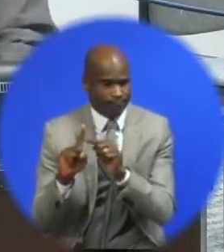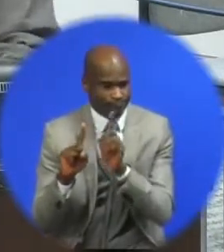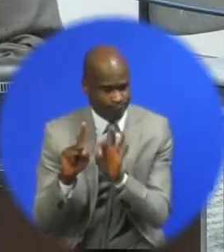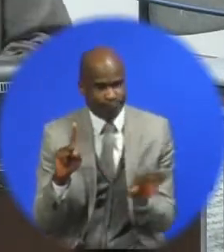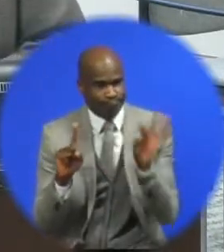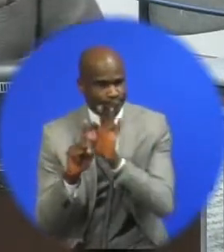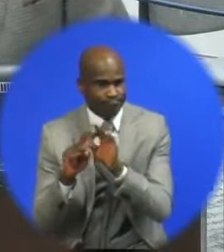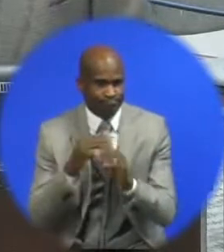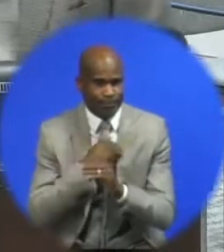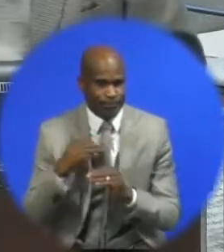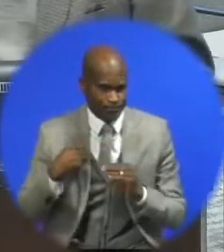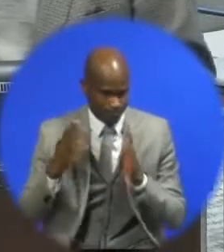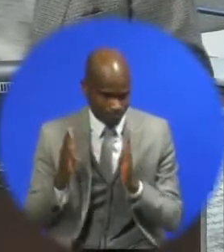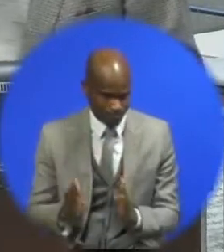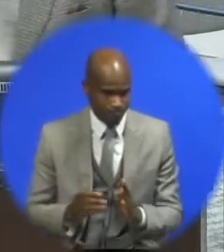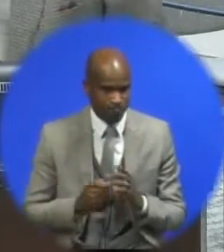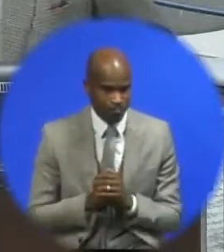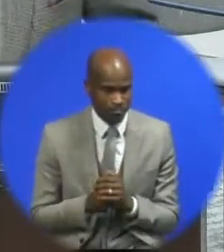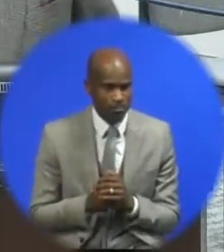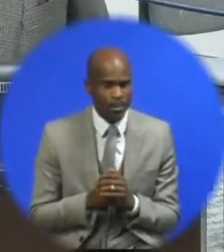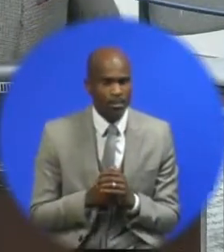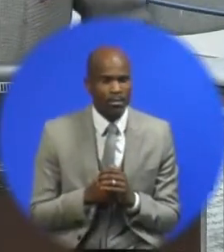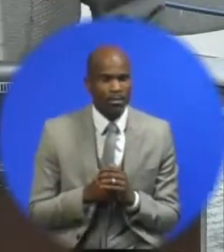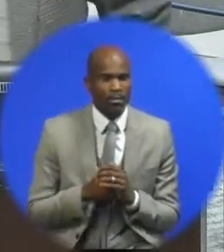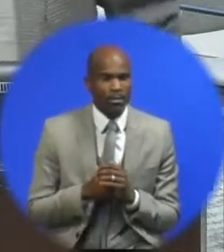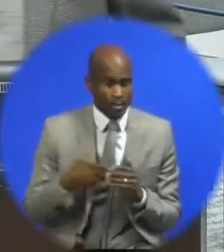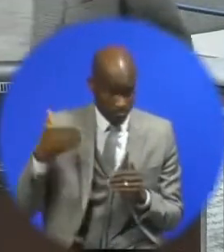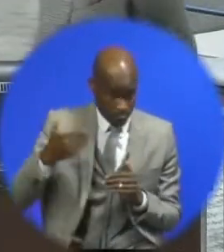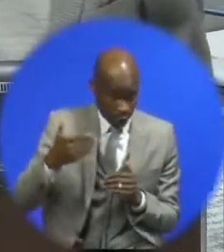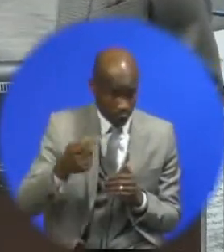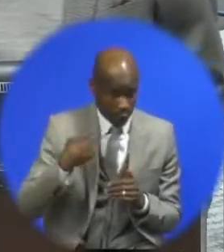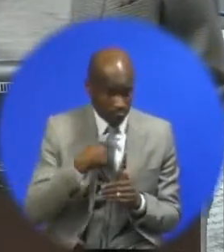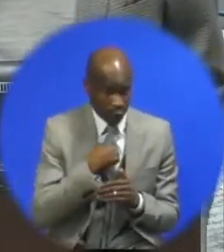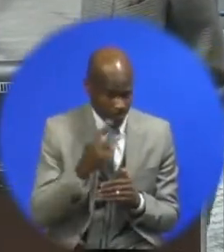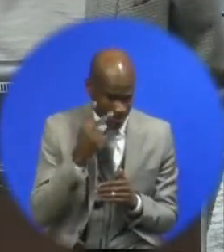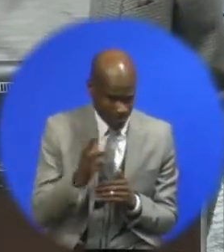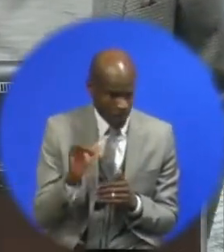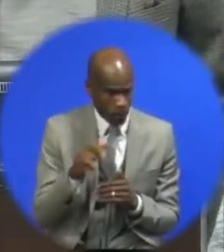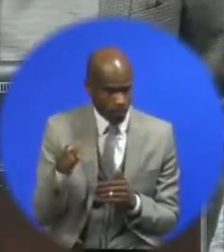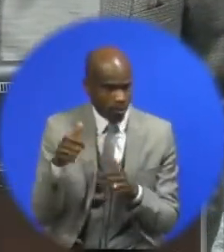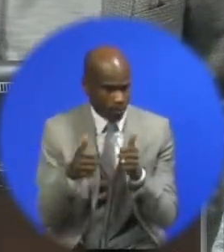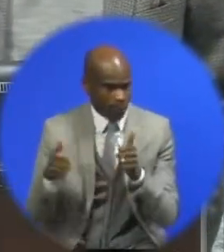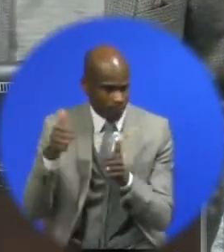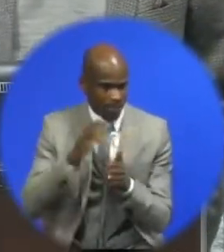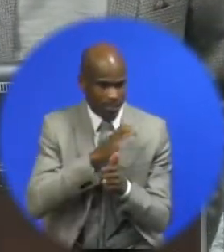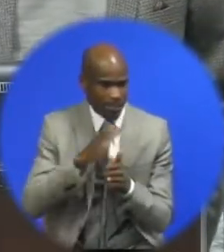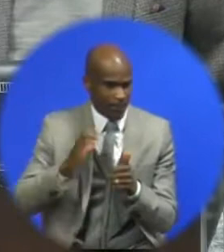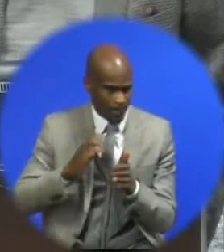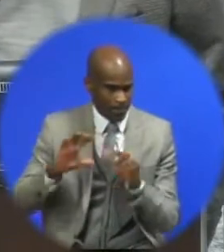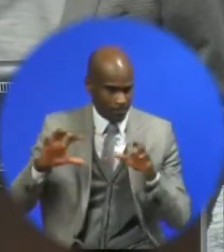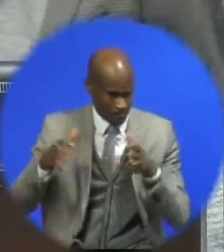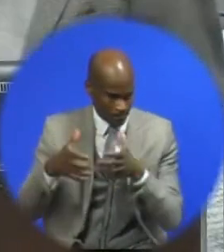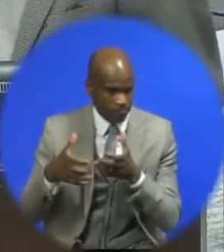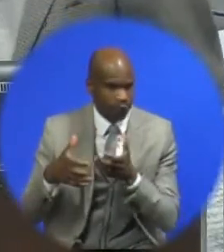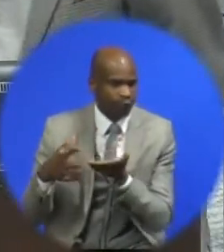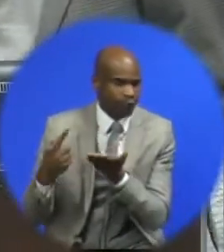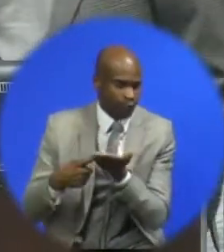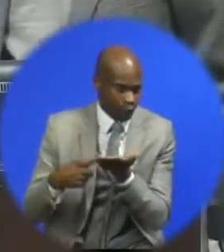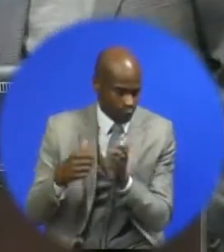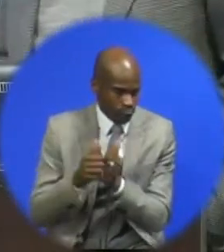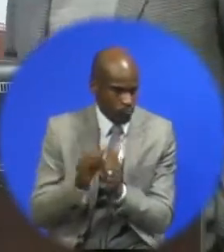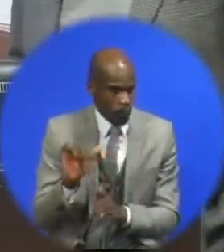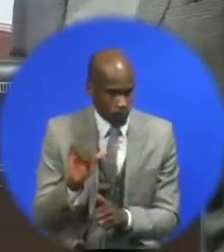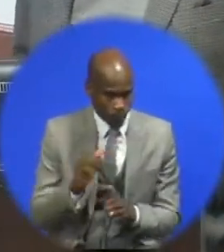You see the executive committee there as well. And so we've been working. Go ahead and